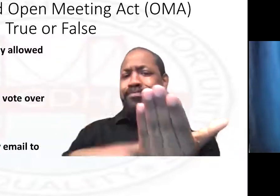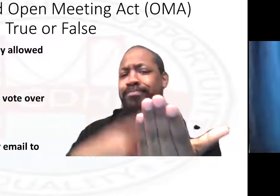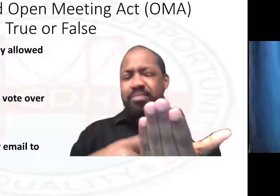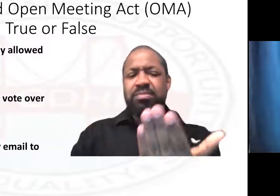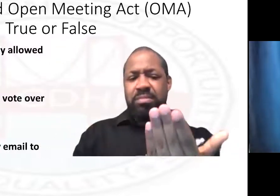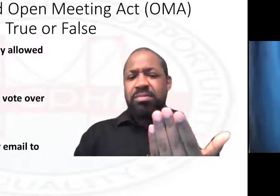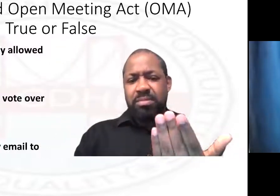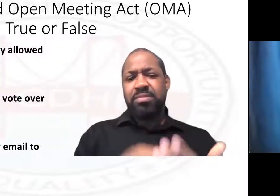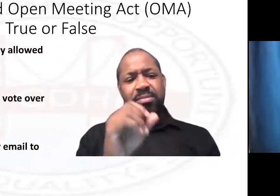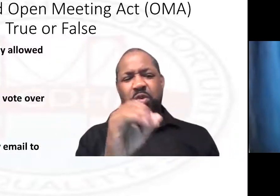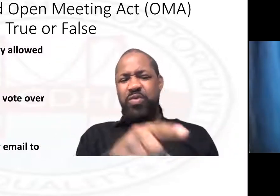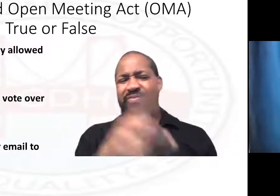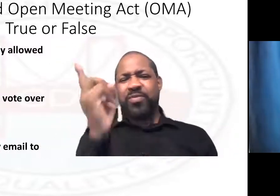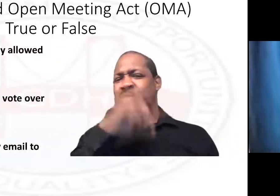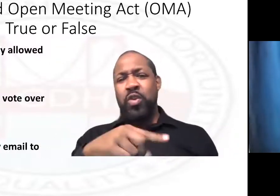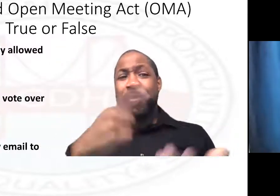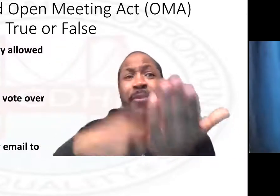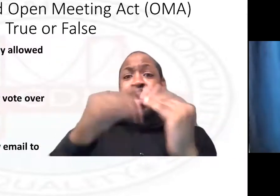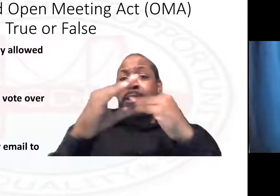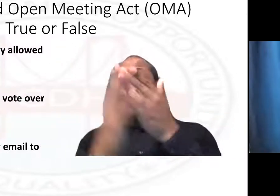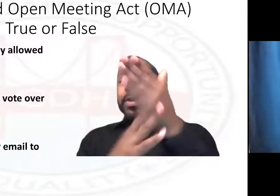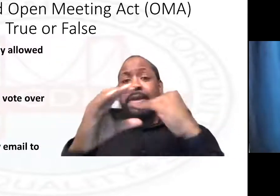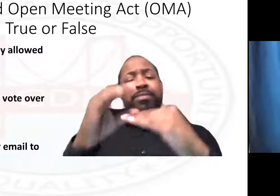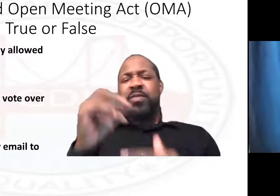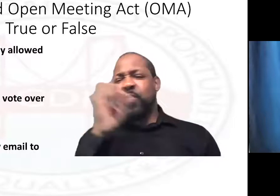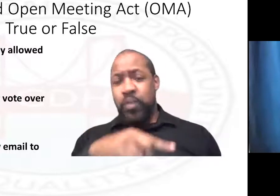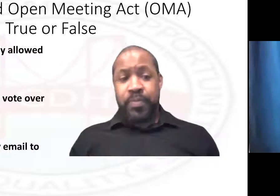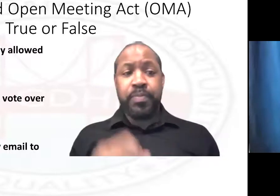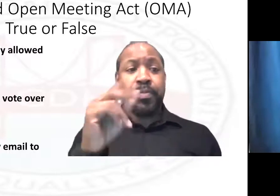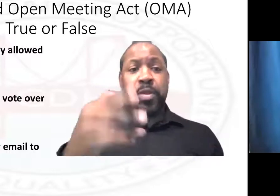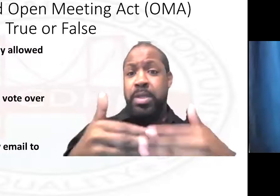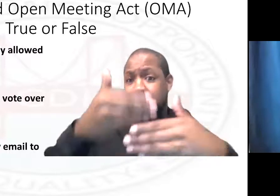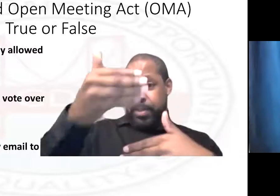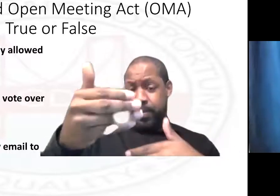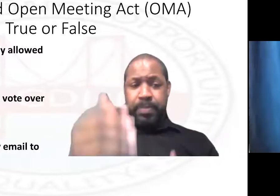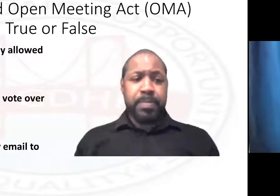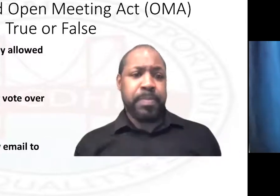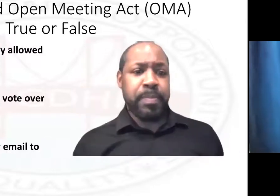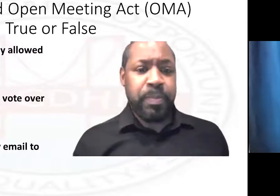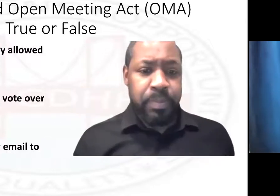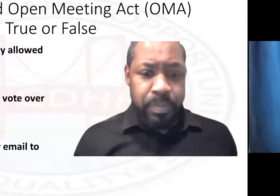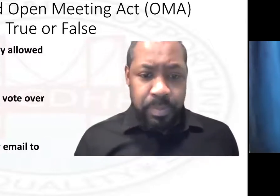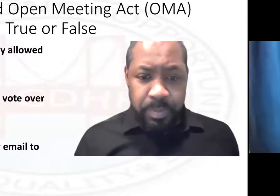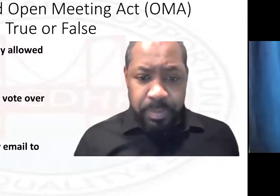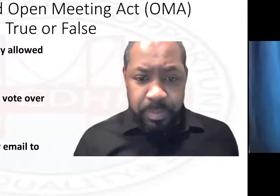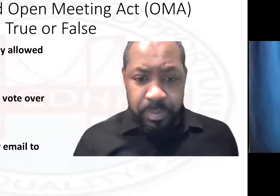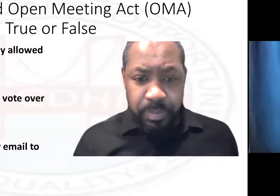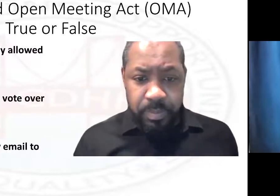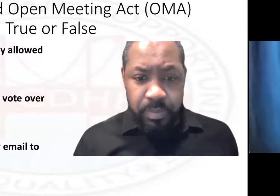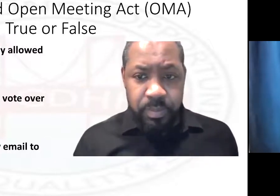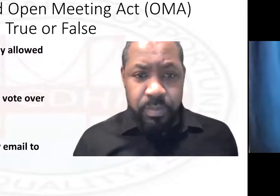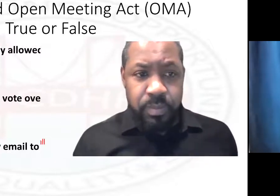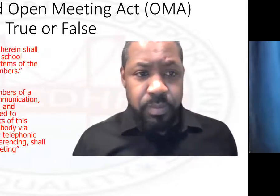how long that, within the meeting, it has to be discussed, not within an email. So that would be false. Next